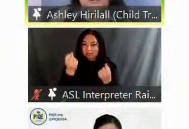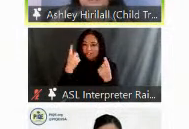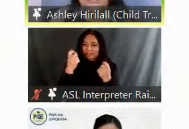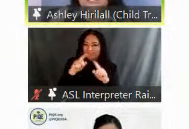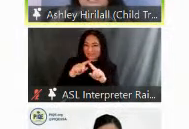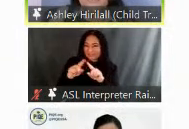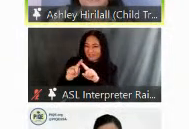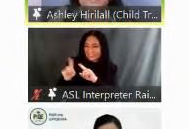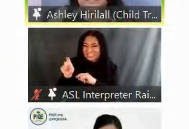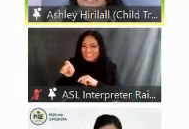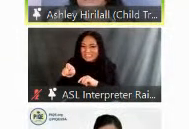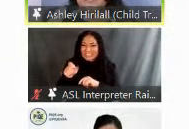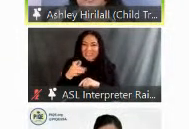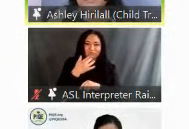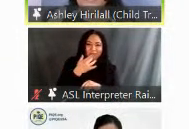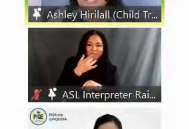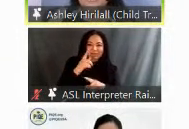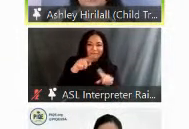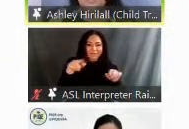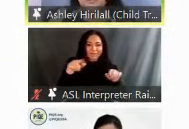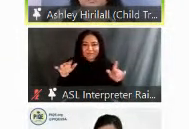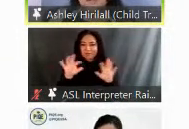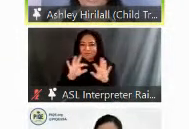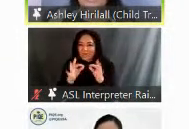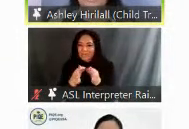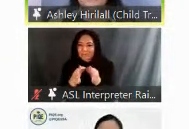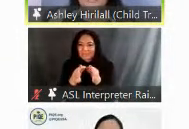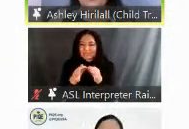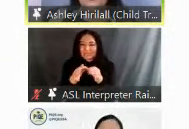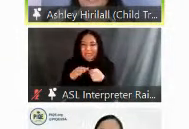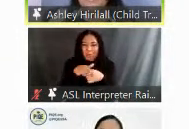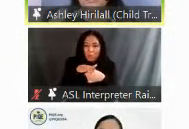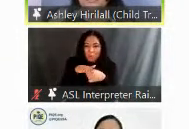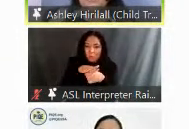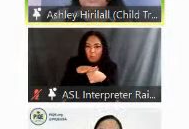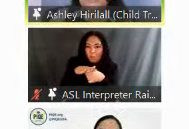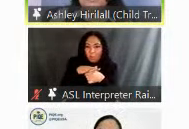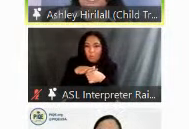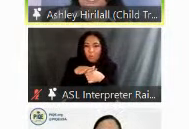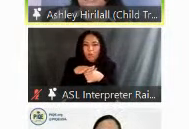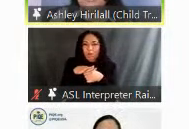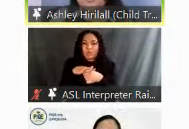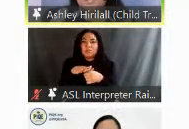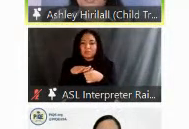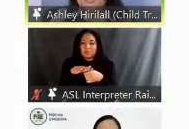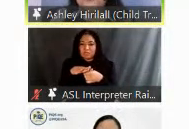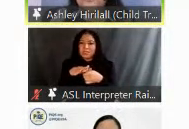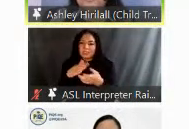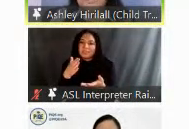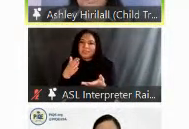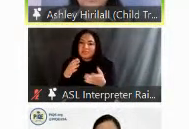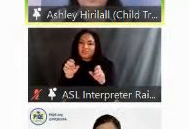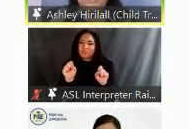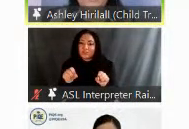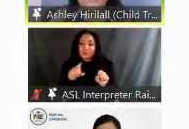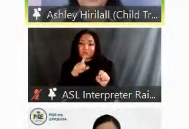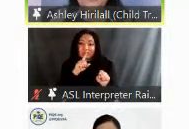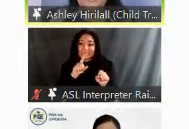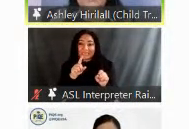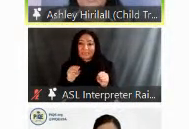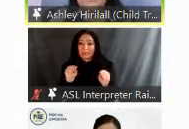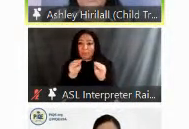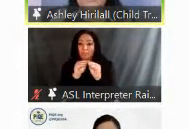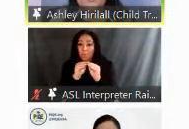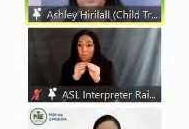and preferences of various families at a local context will actually, we see, be as a more helpful way